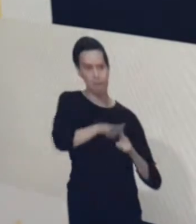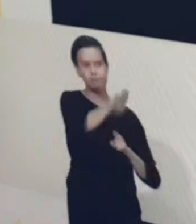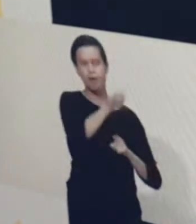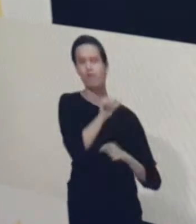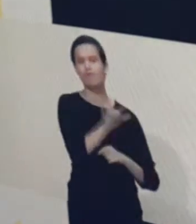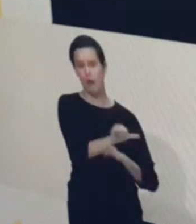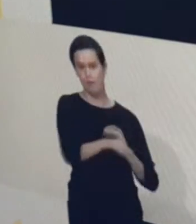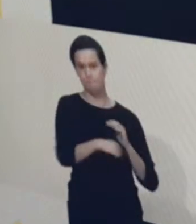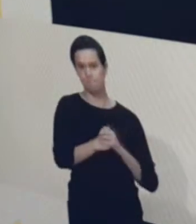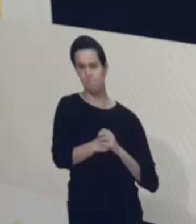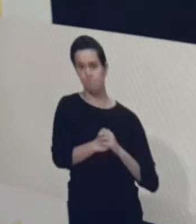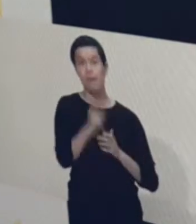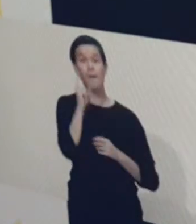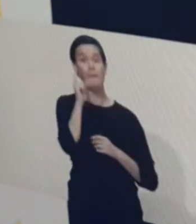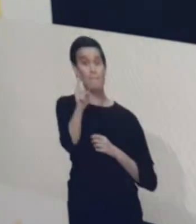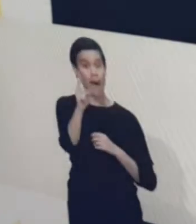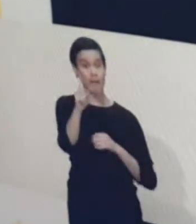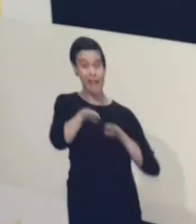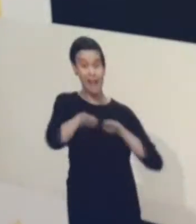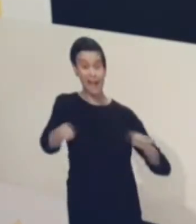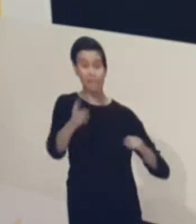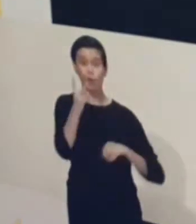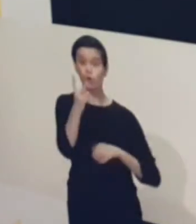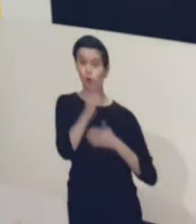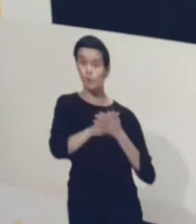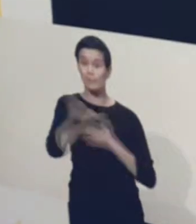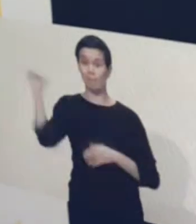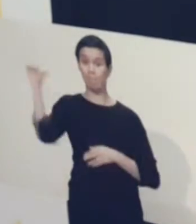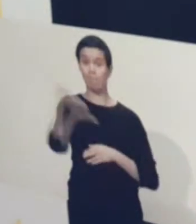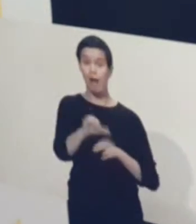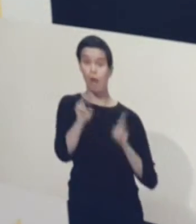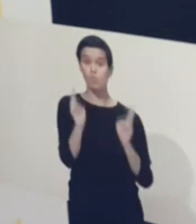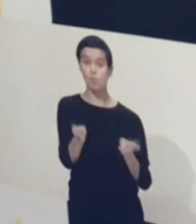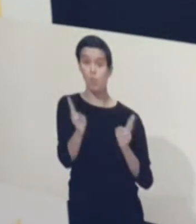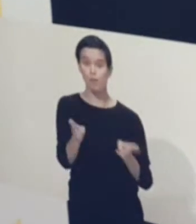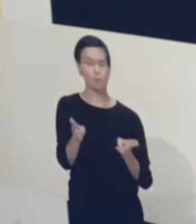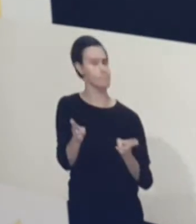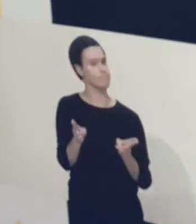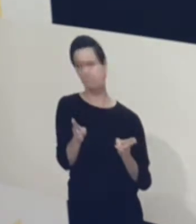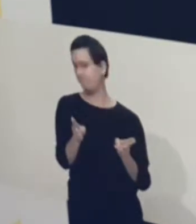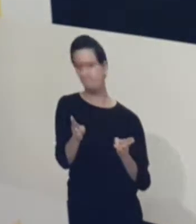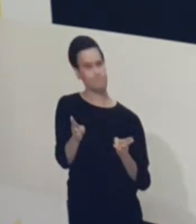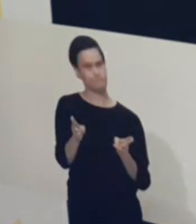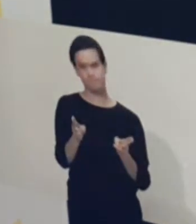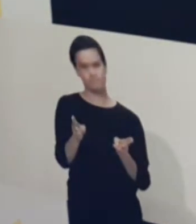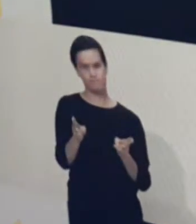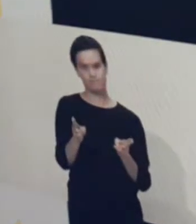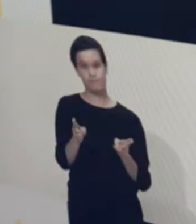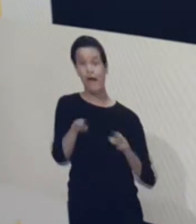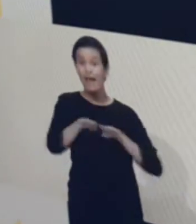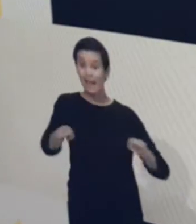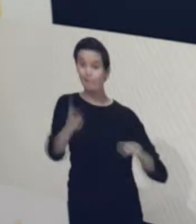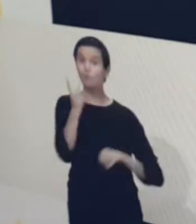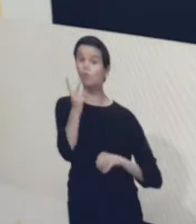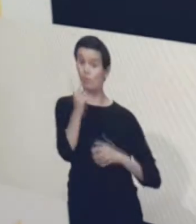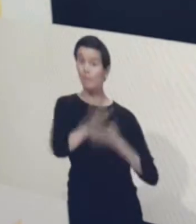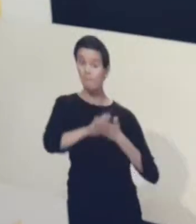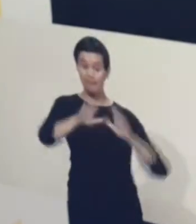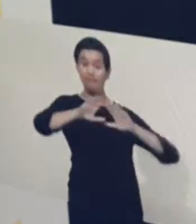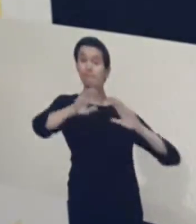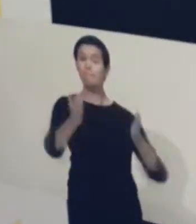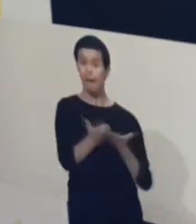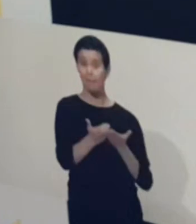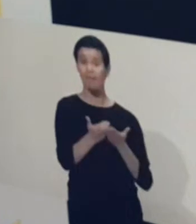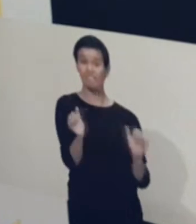be a new normal. And that normal means that we will be breaking out of our bubbles. We will be around